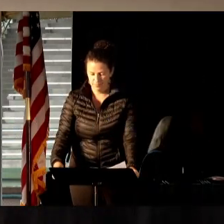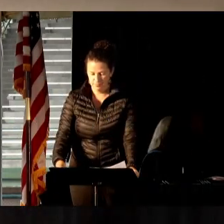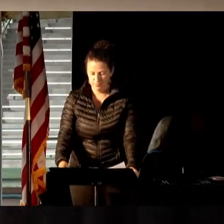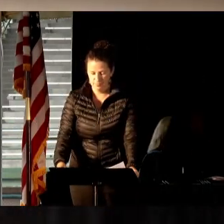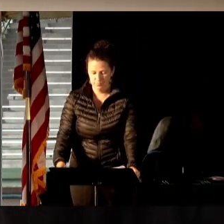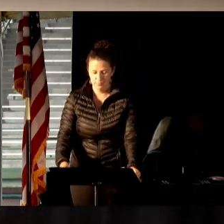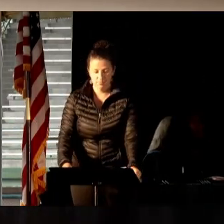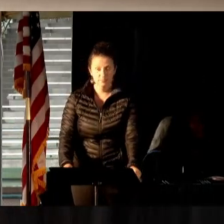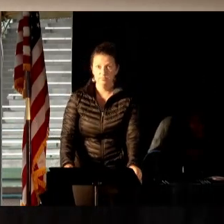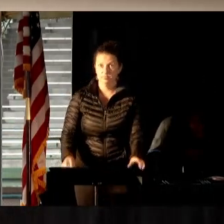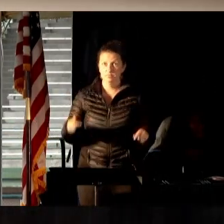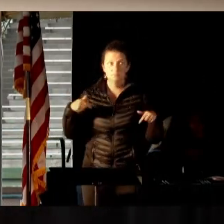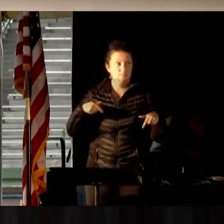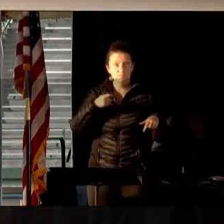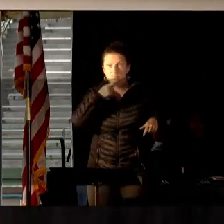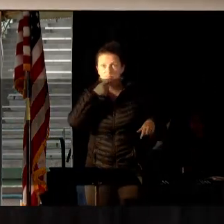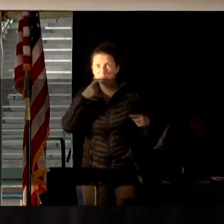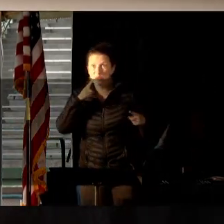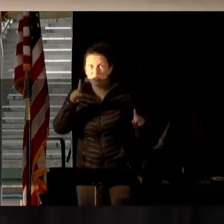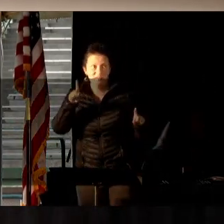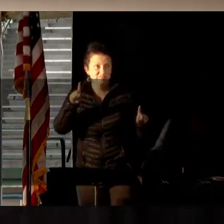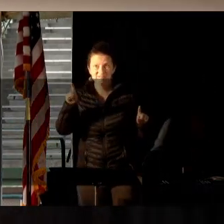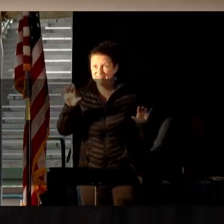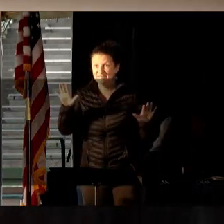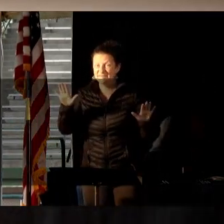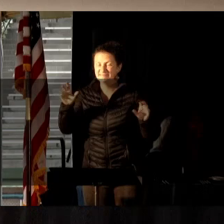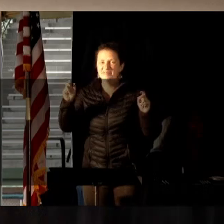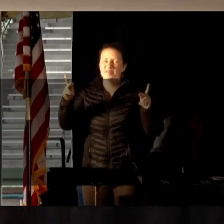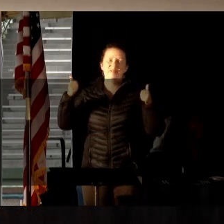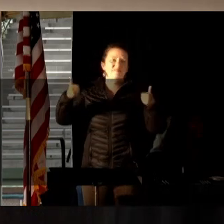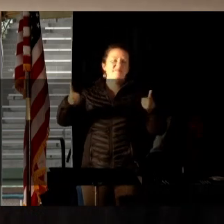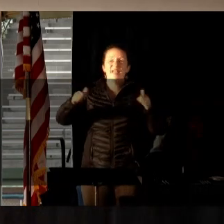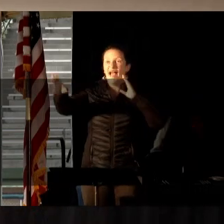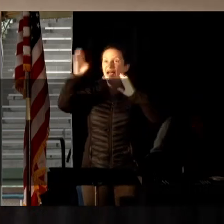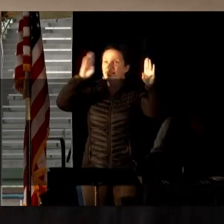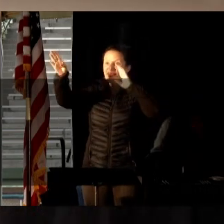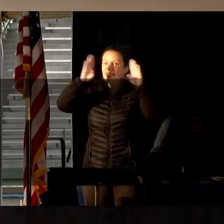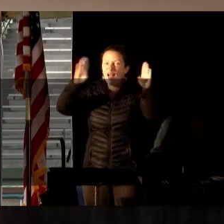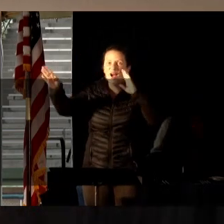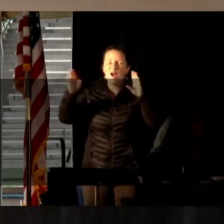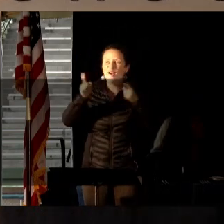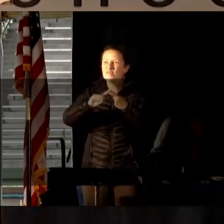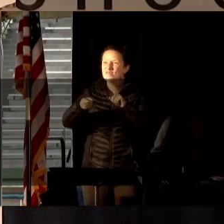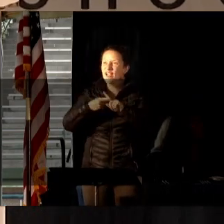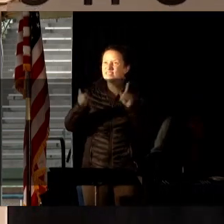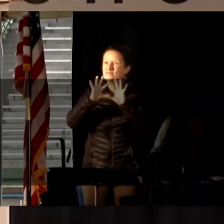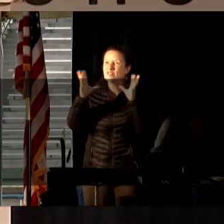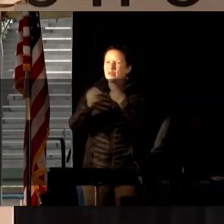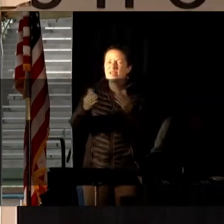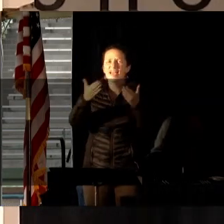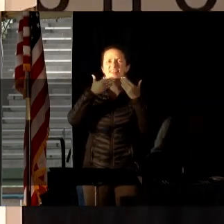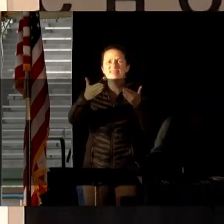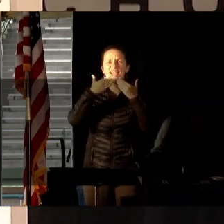Okay, this thing on? It's on. All right, hello friends and family. Thank you all for joining us here today to celebrate the graduating